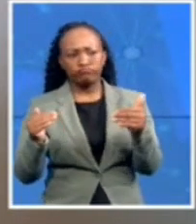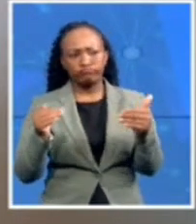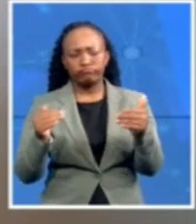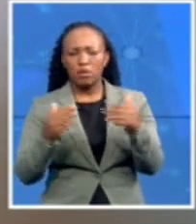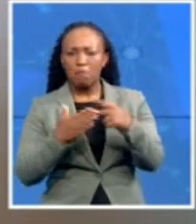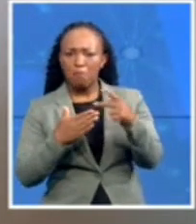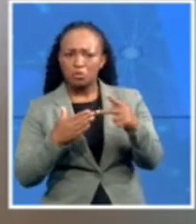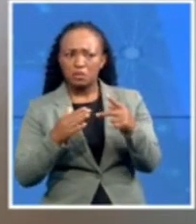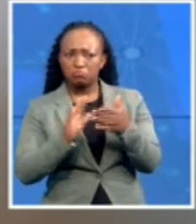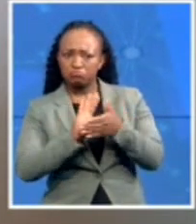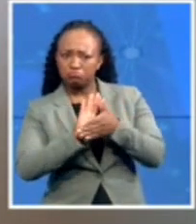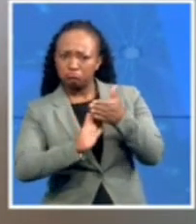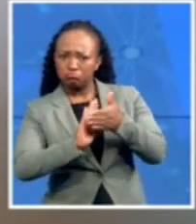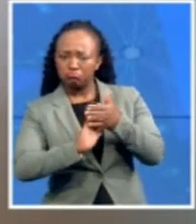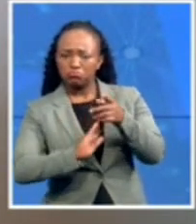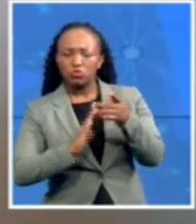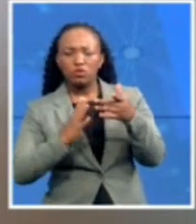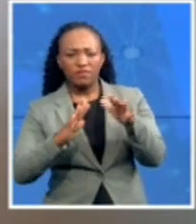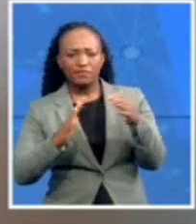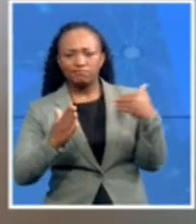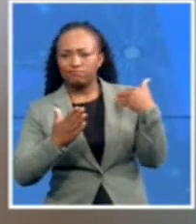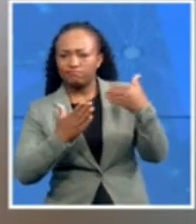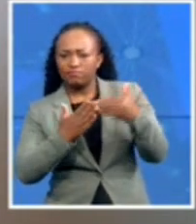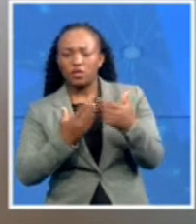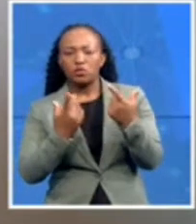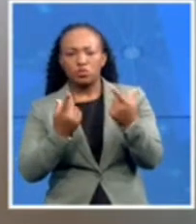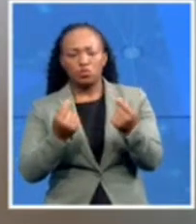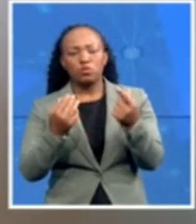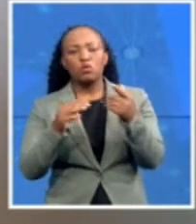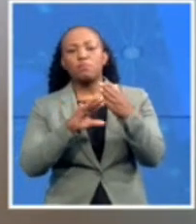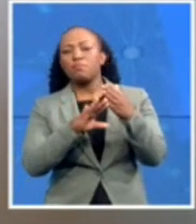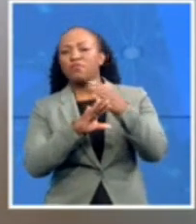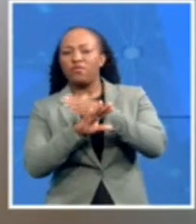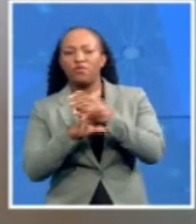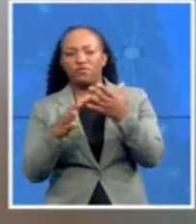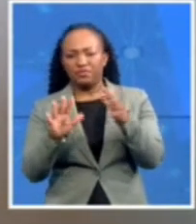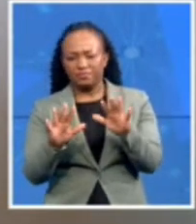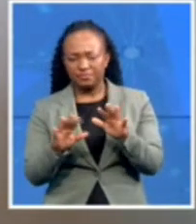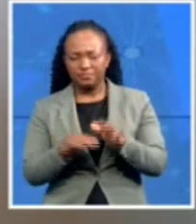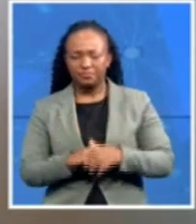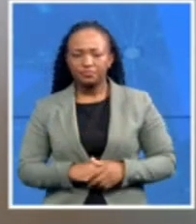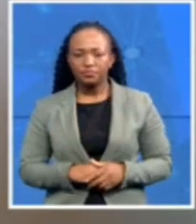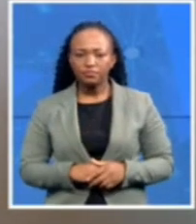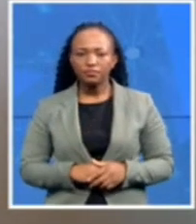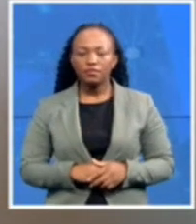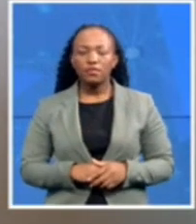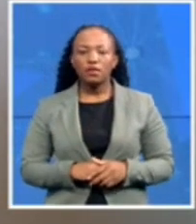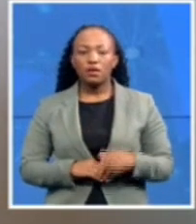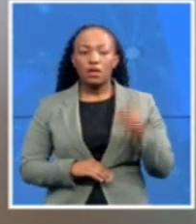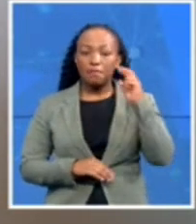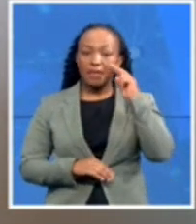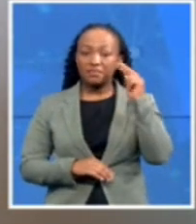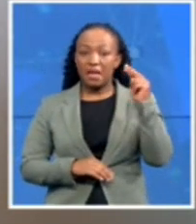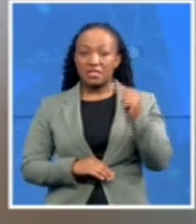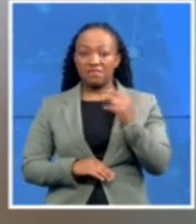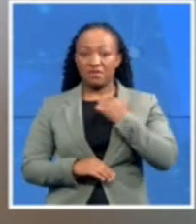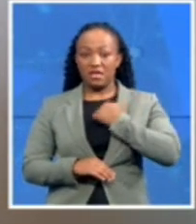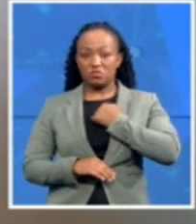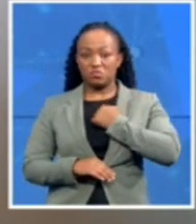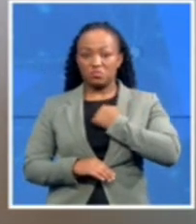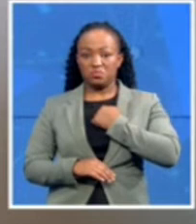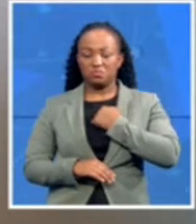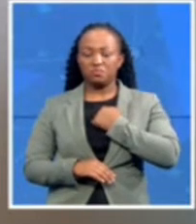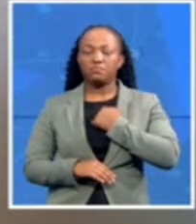so previously. So from our perspective, we have done everything that we